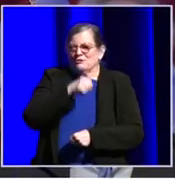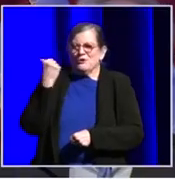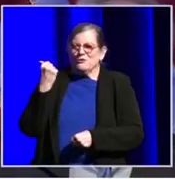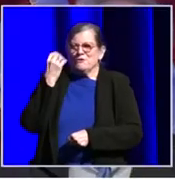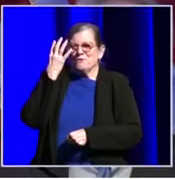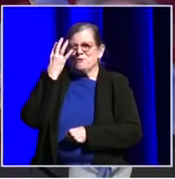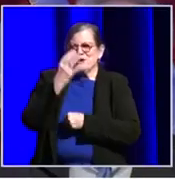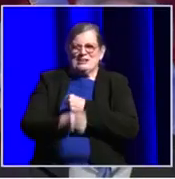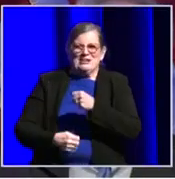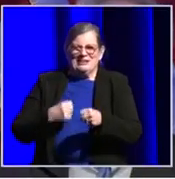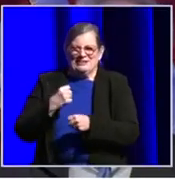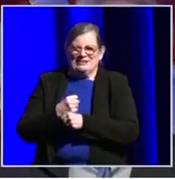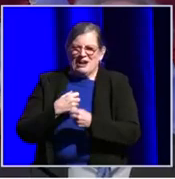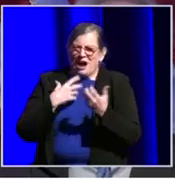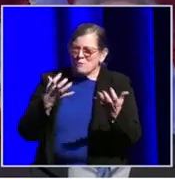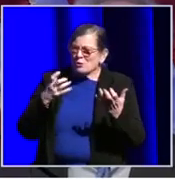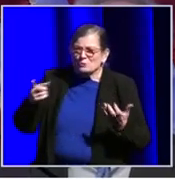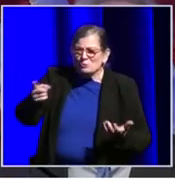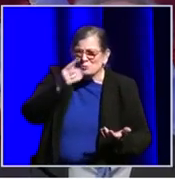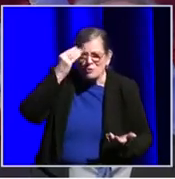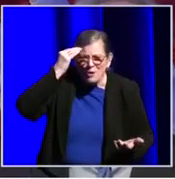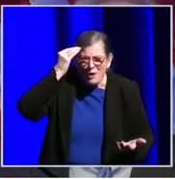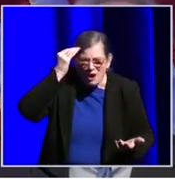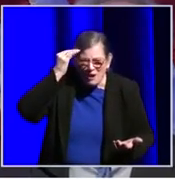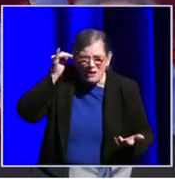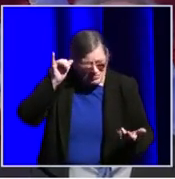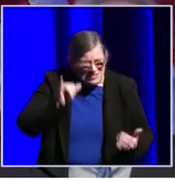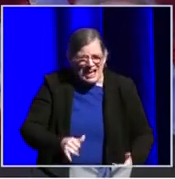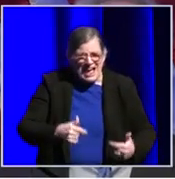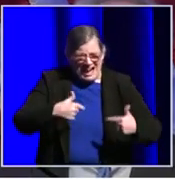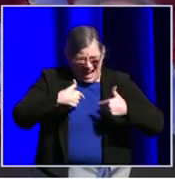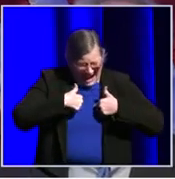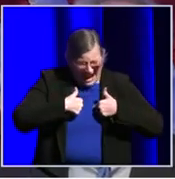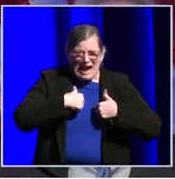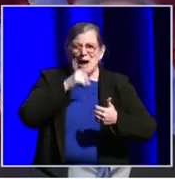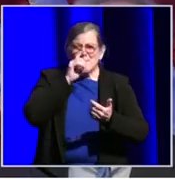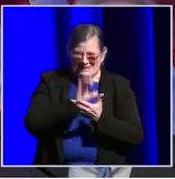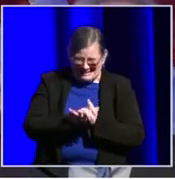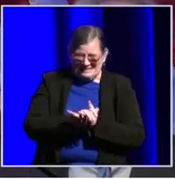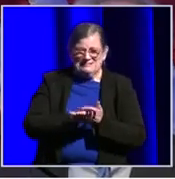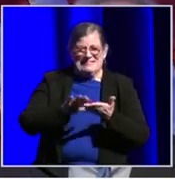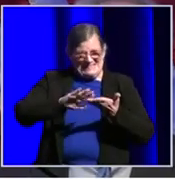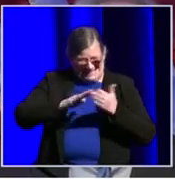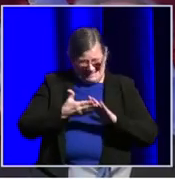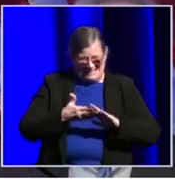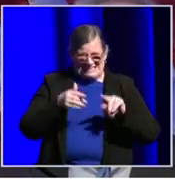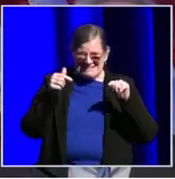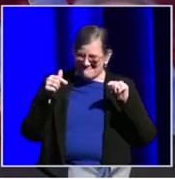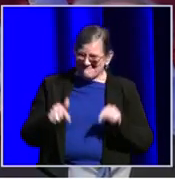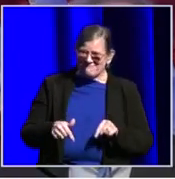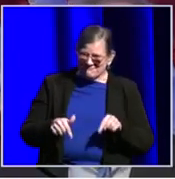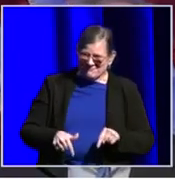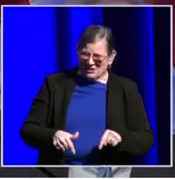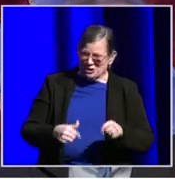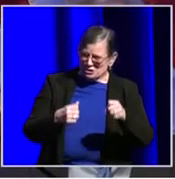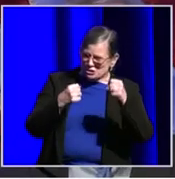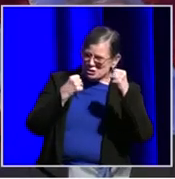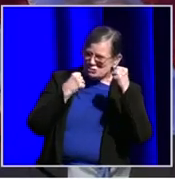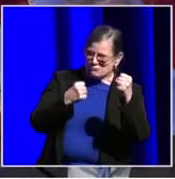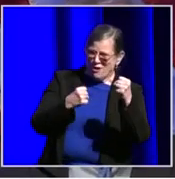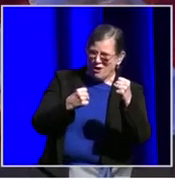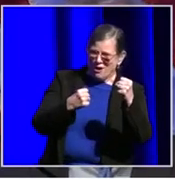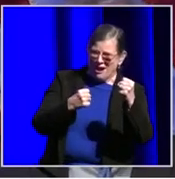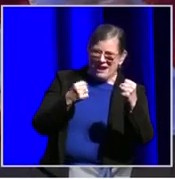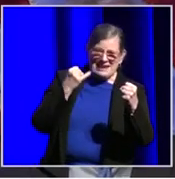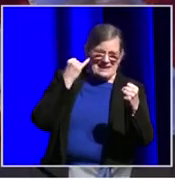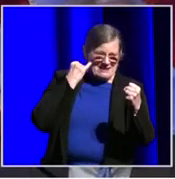to know that I believe as a city, we are only as strong as our ward